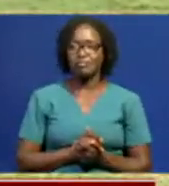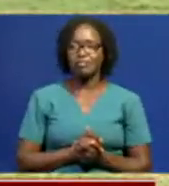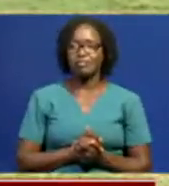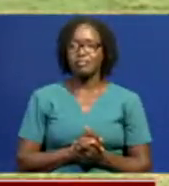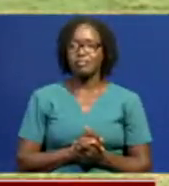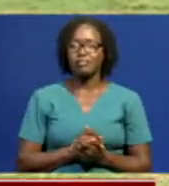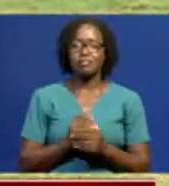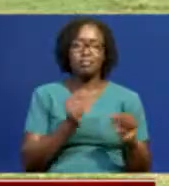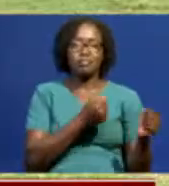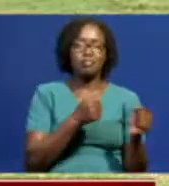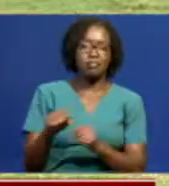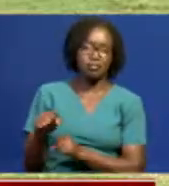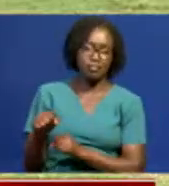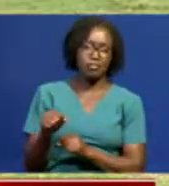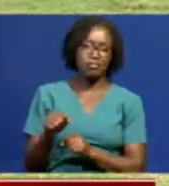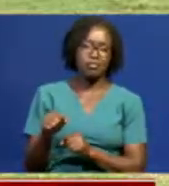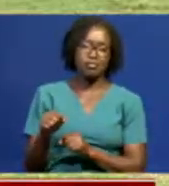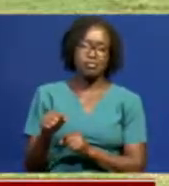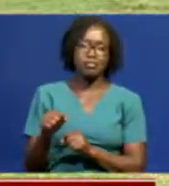At Uhuru Park.